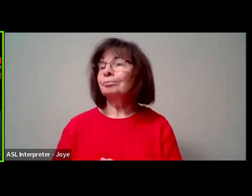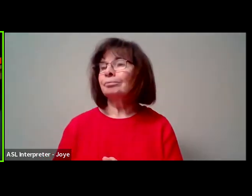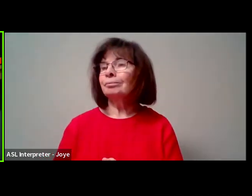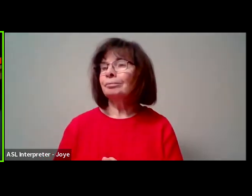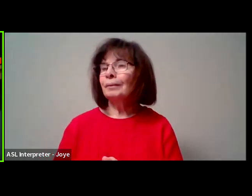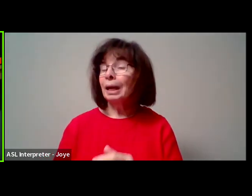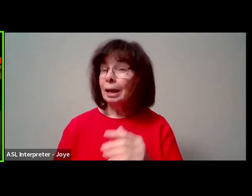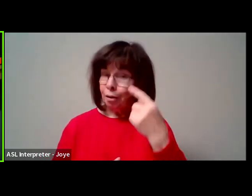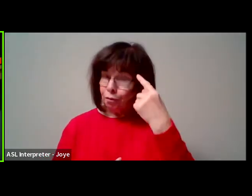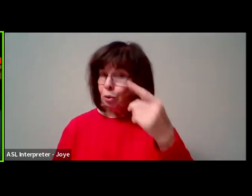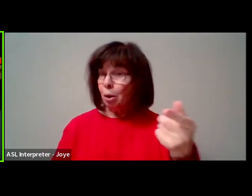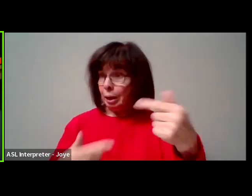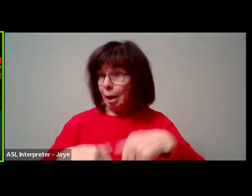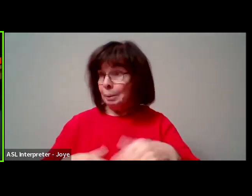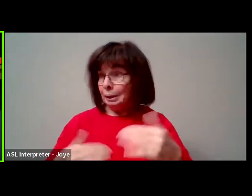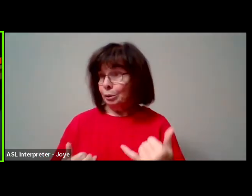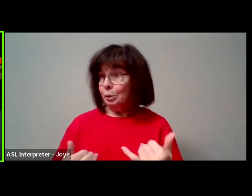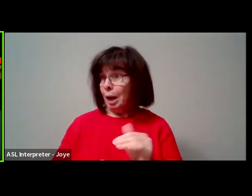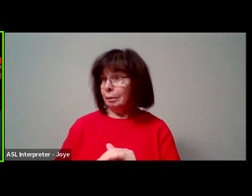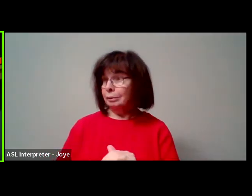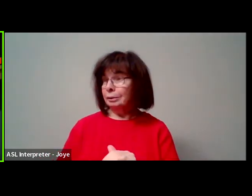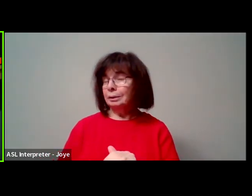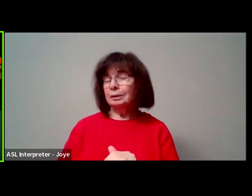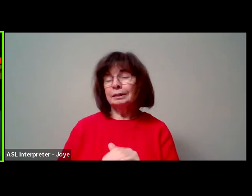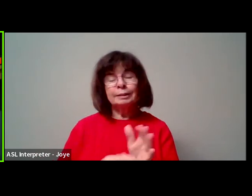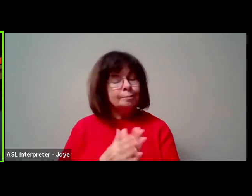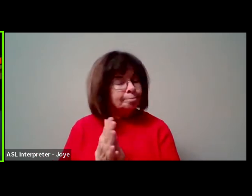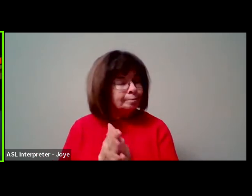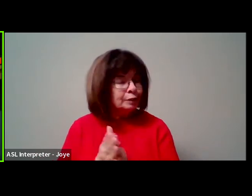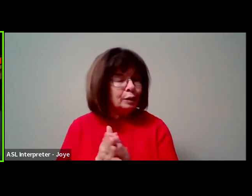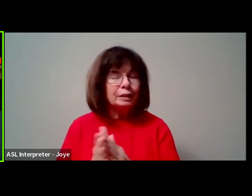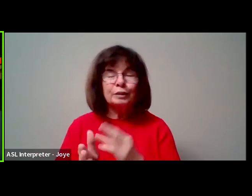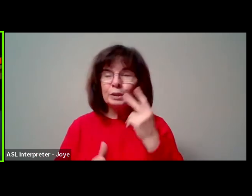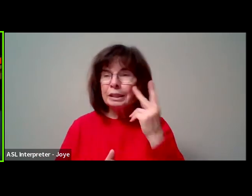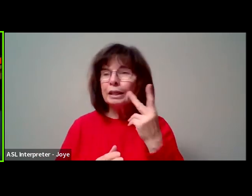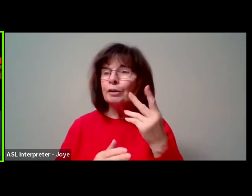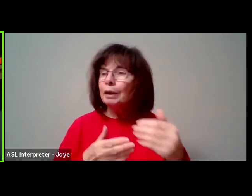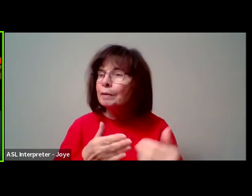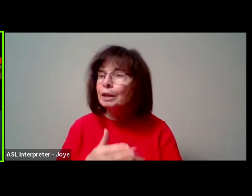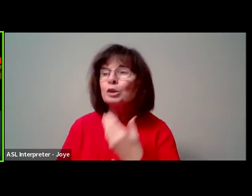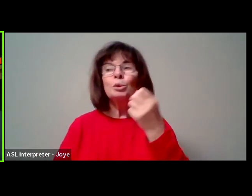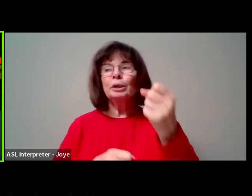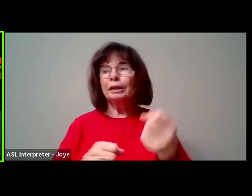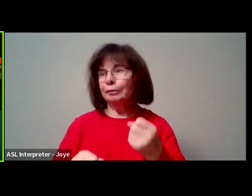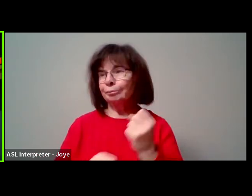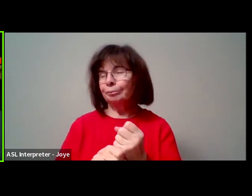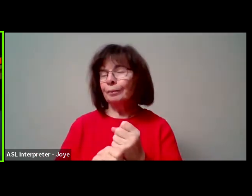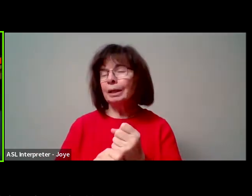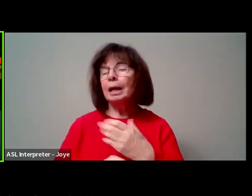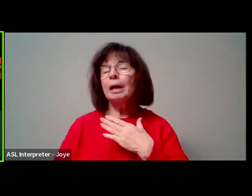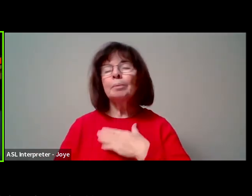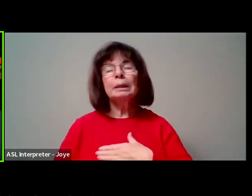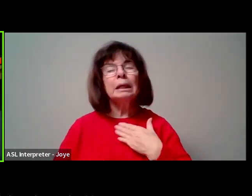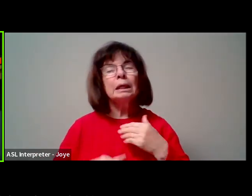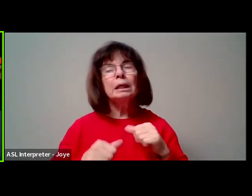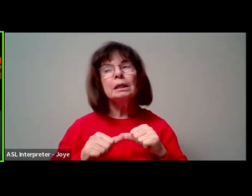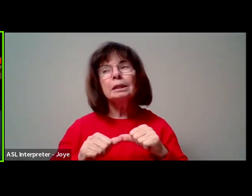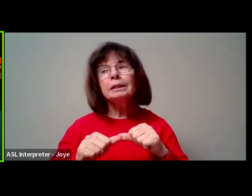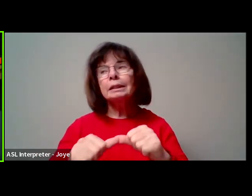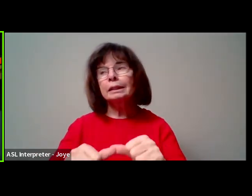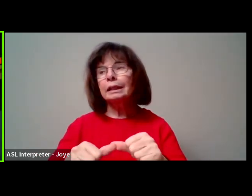for coming tonight. We look forward to seeing you all in the new year. Please stay